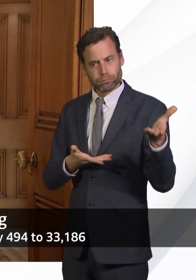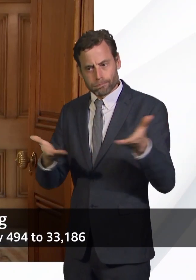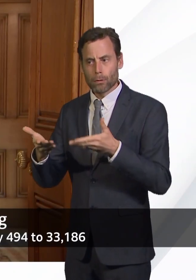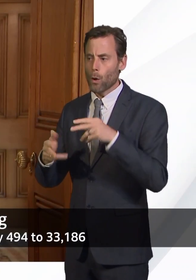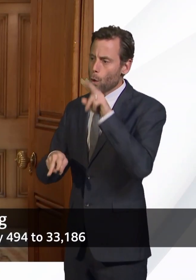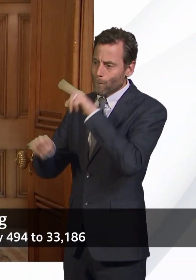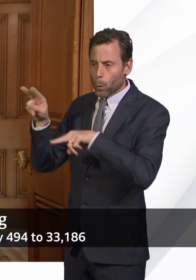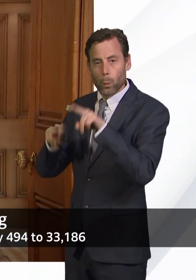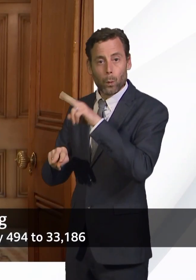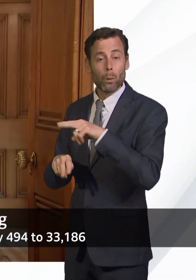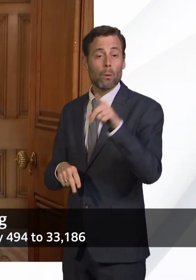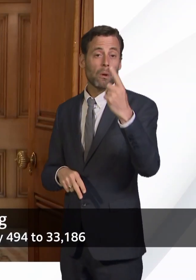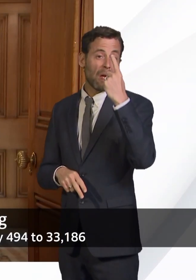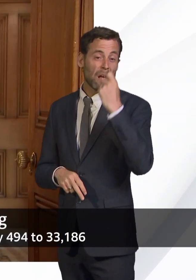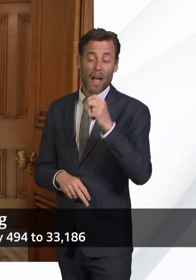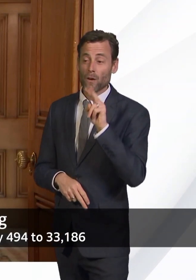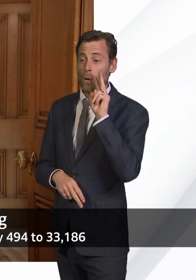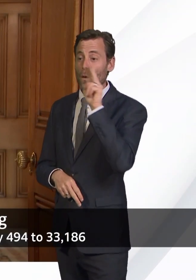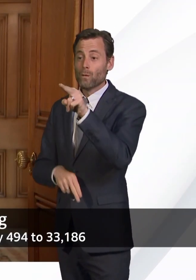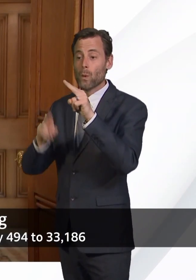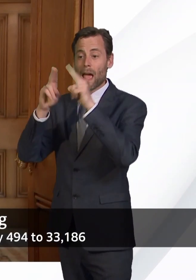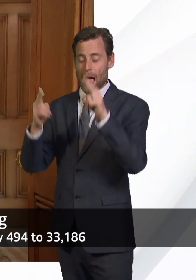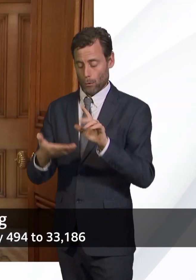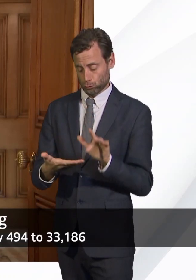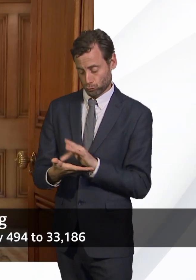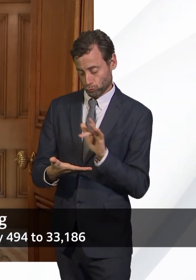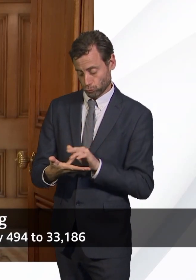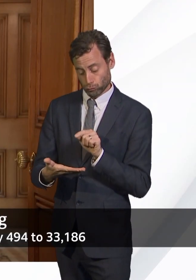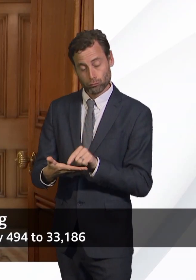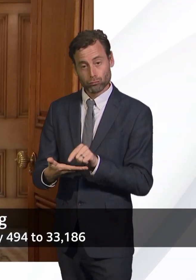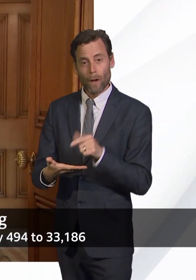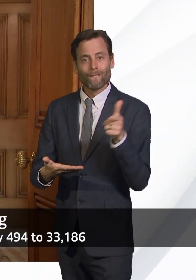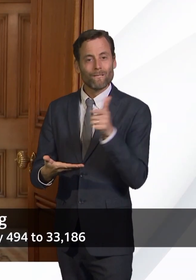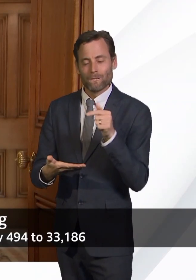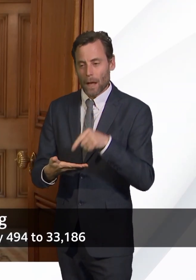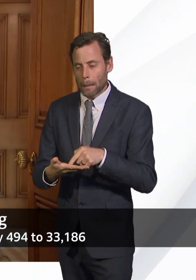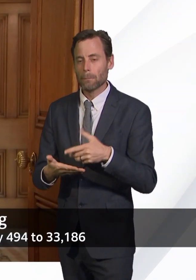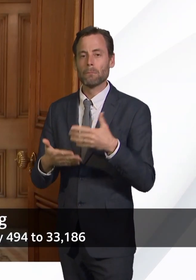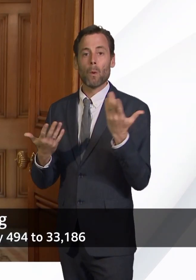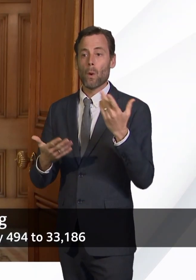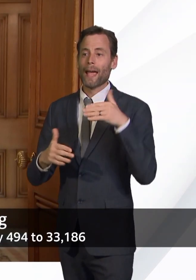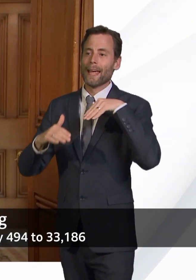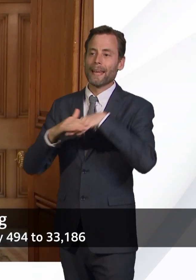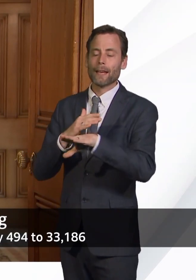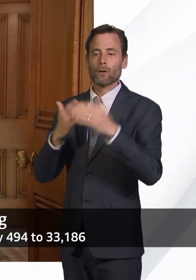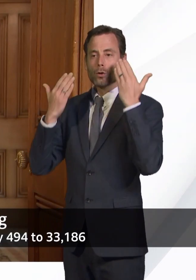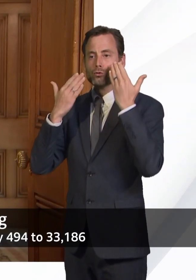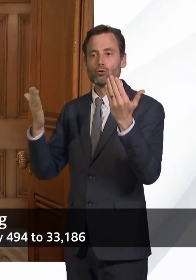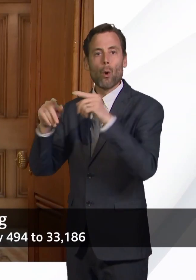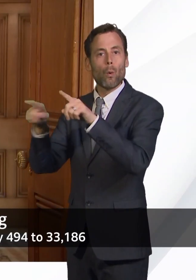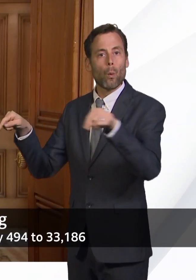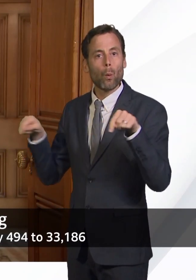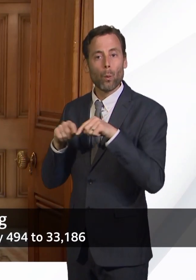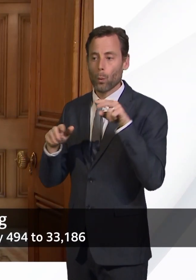whether virtual or in person, are permitted, show homes can open, and removal companies and